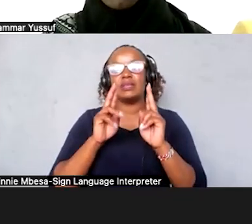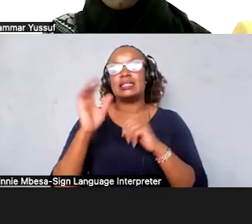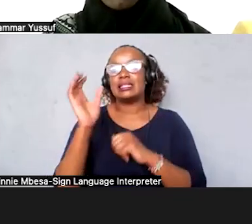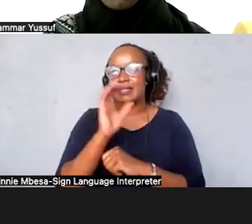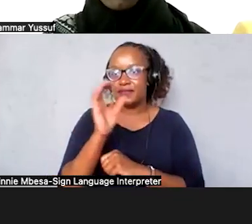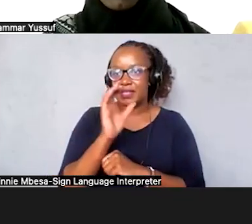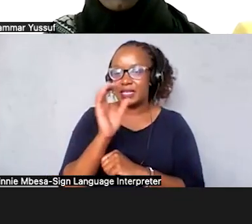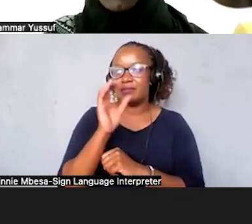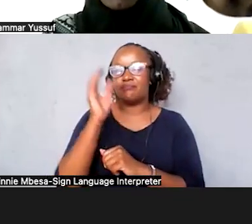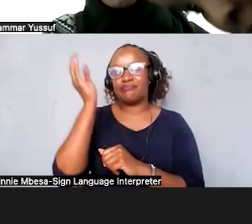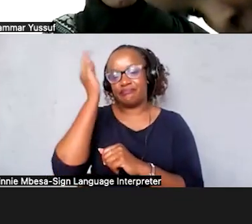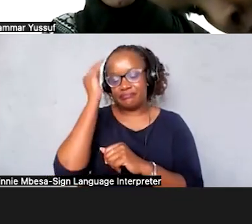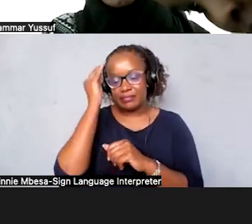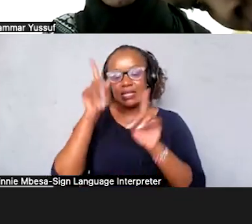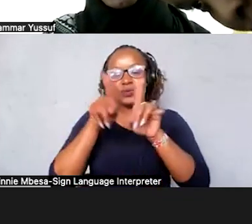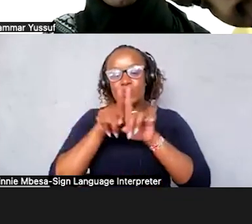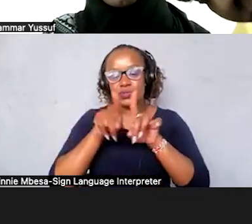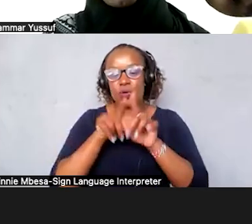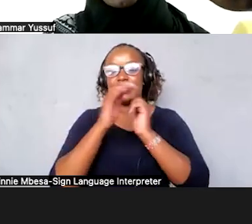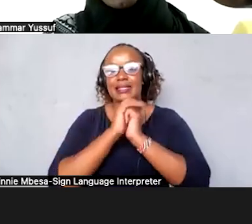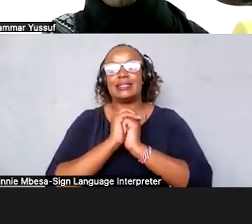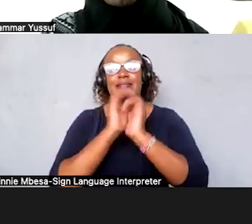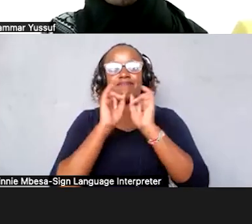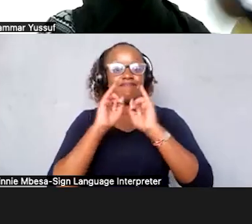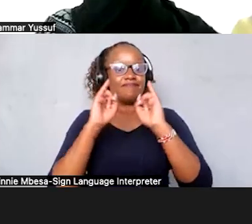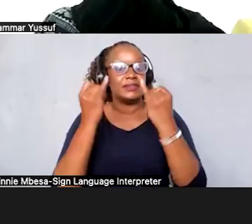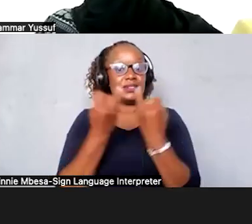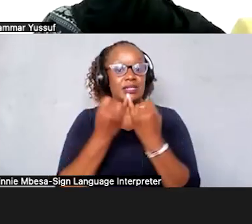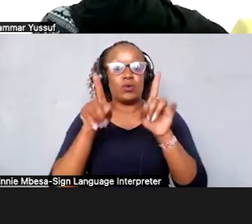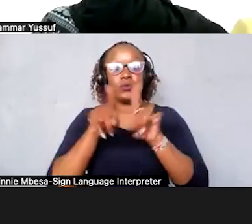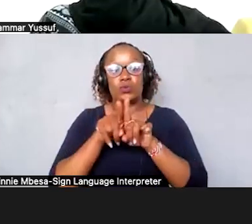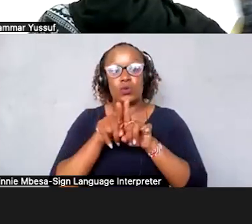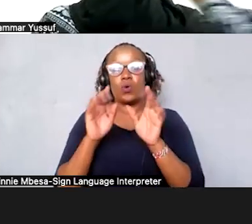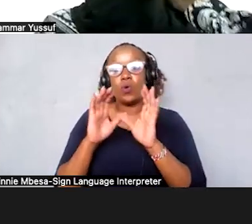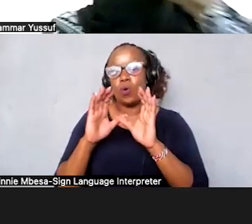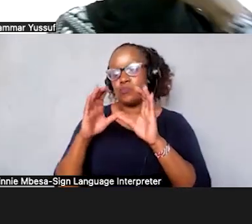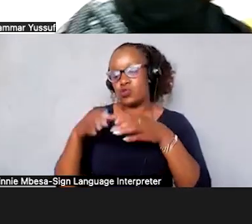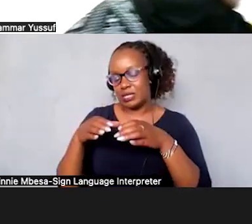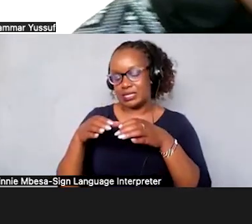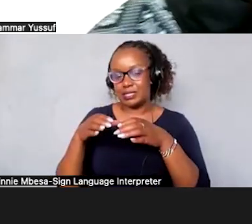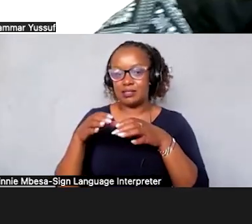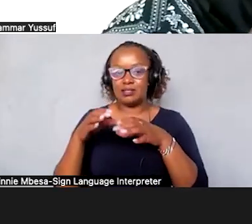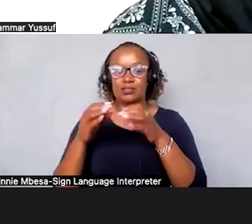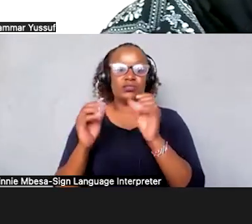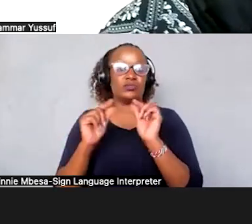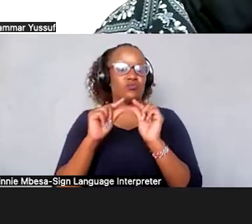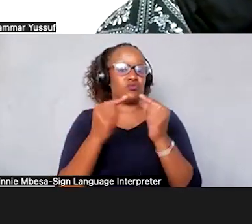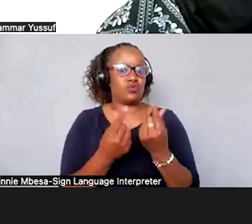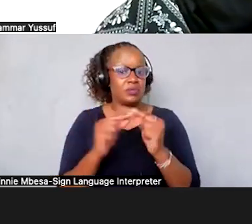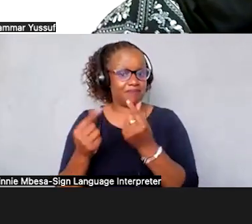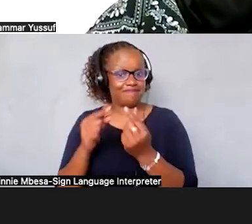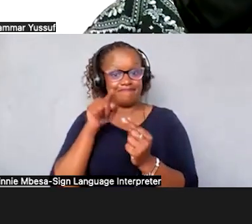religious institutions, as well as community groups. And this is a platform involving all of